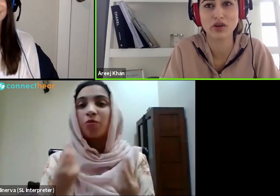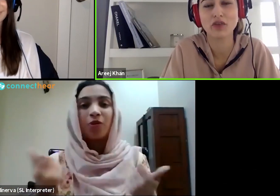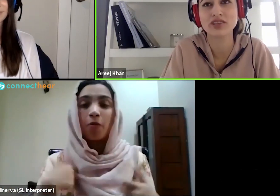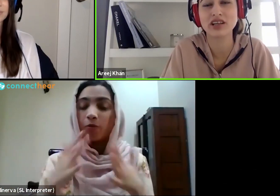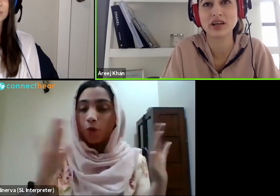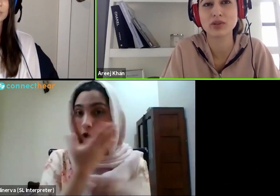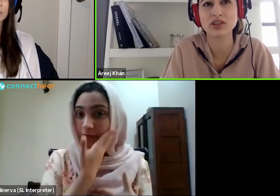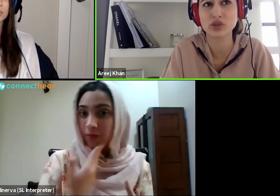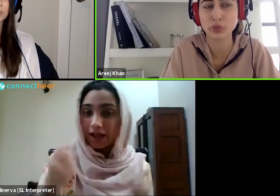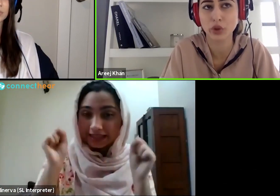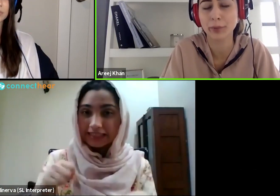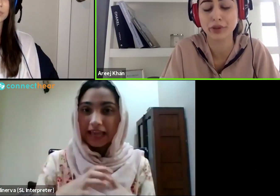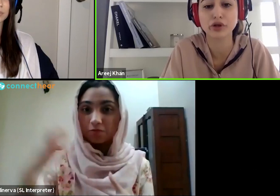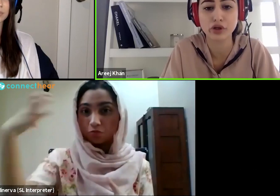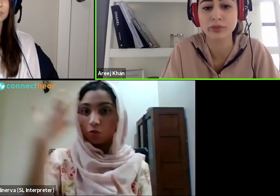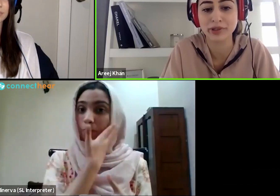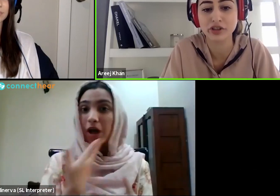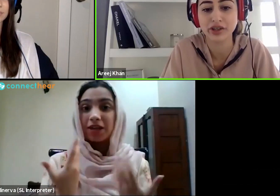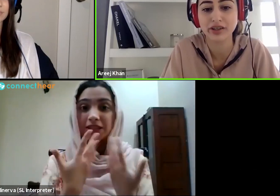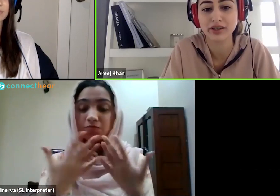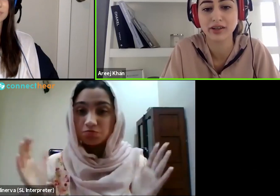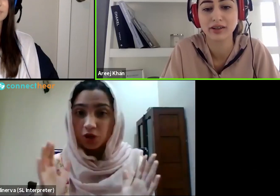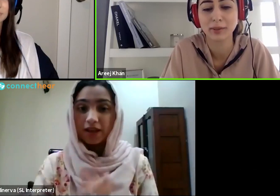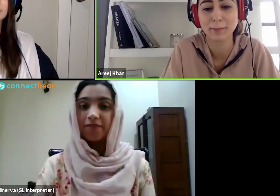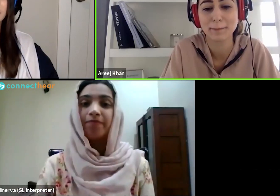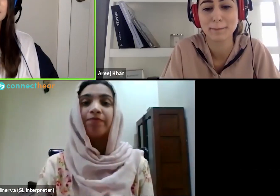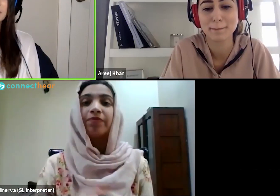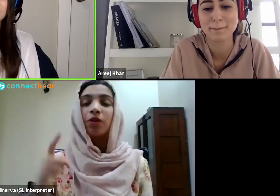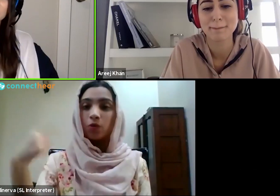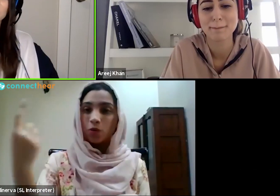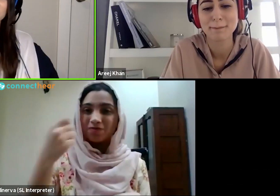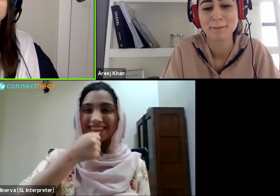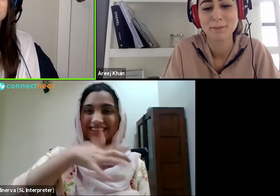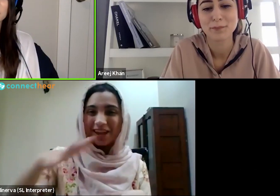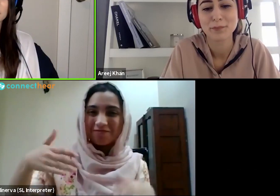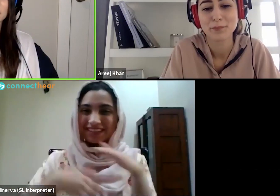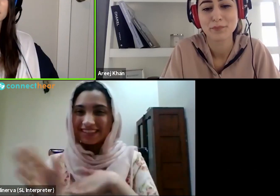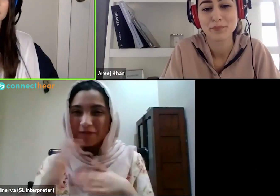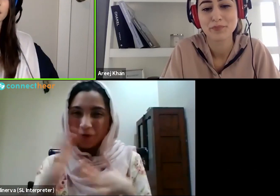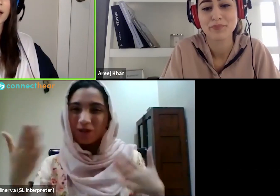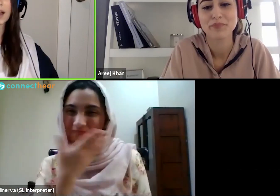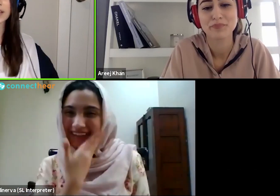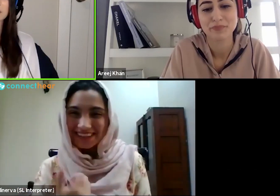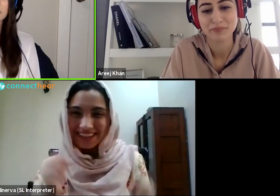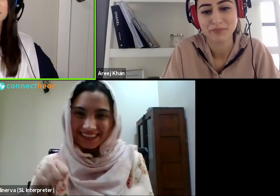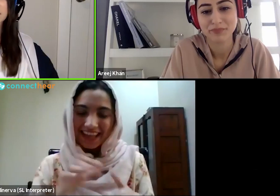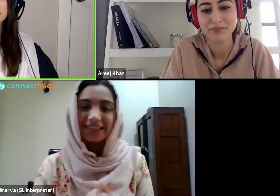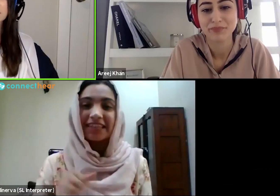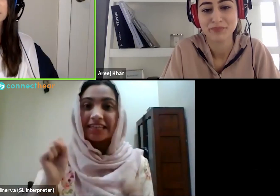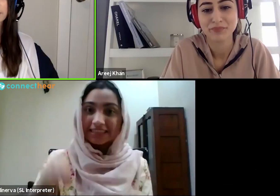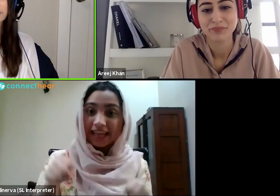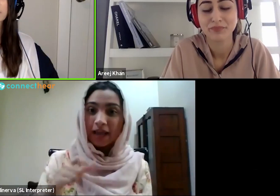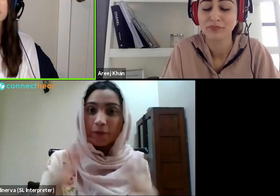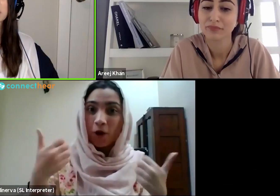you obviously it wasn't too hot, but you could go to the beach, right? Yeah, it was breezy, chilly, like high